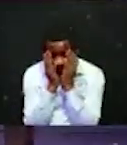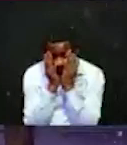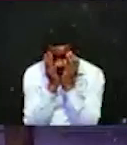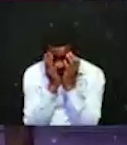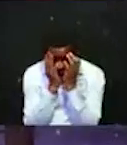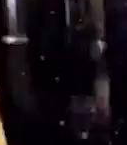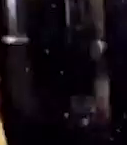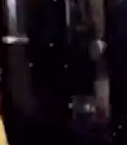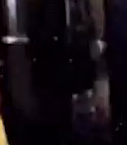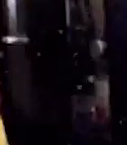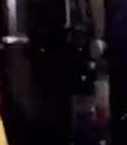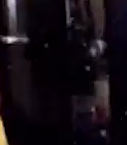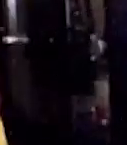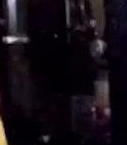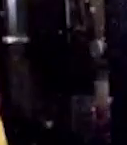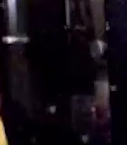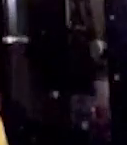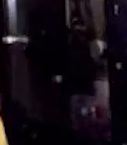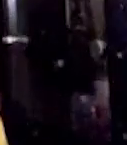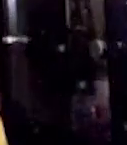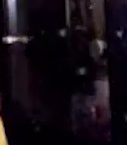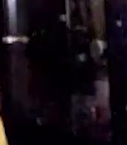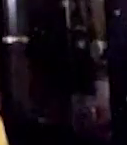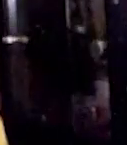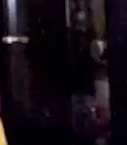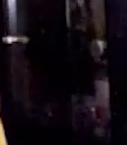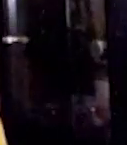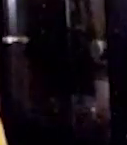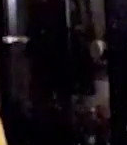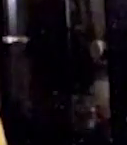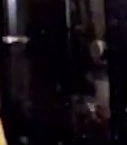moshata marababa. Reki di brakado.